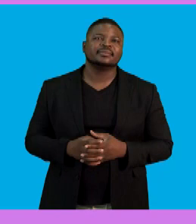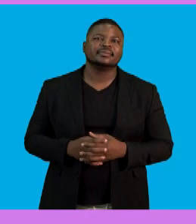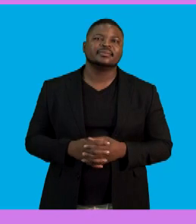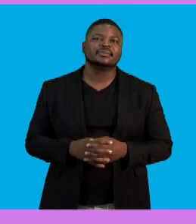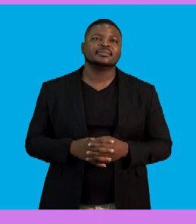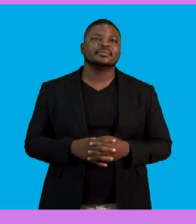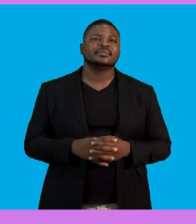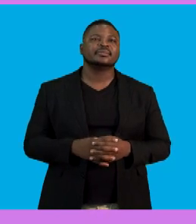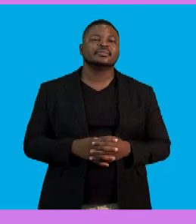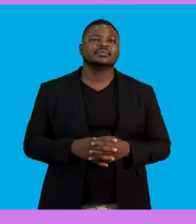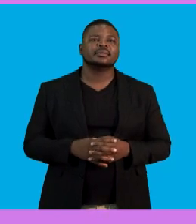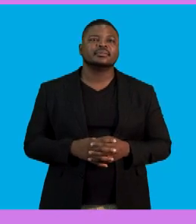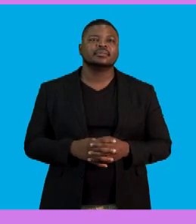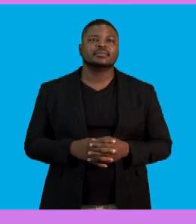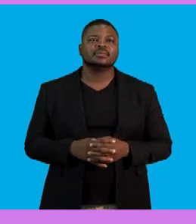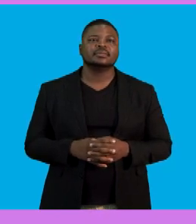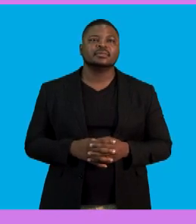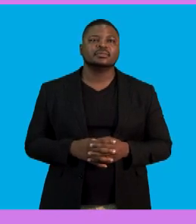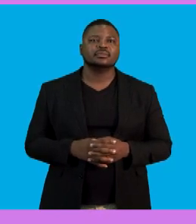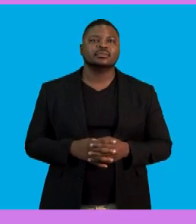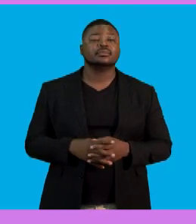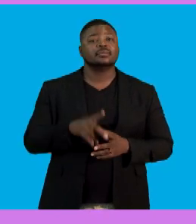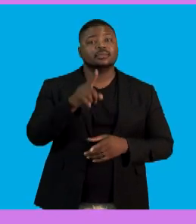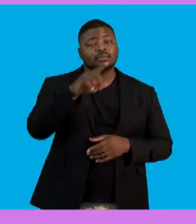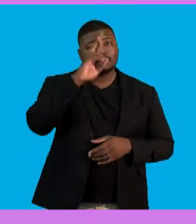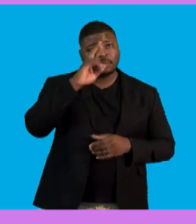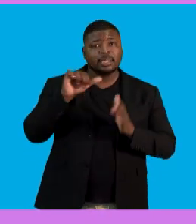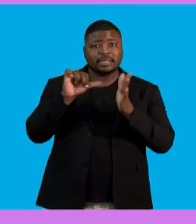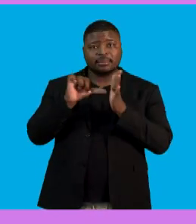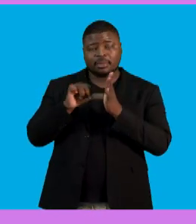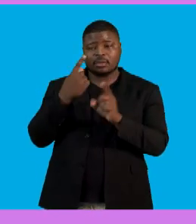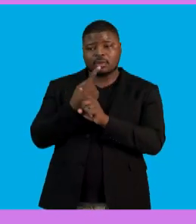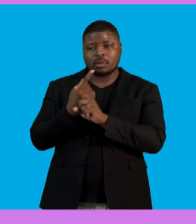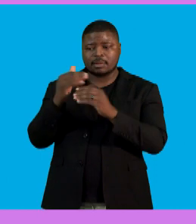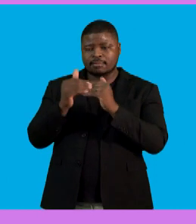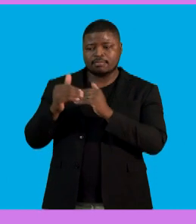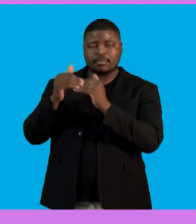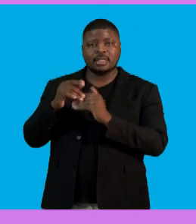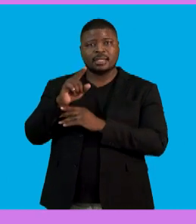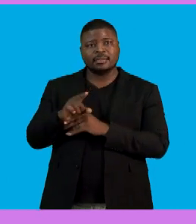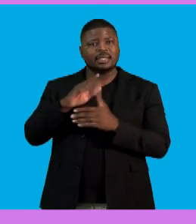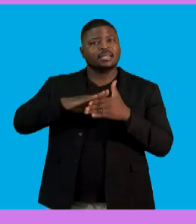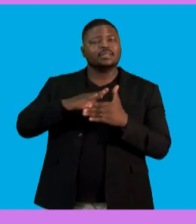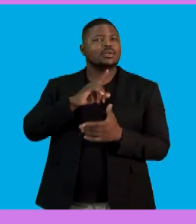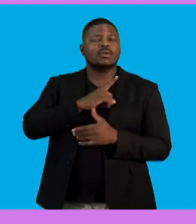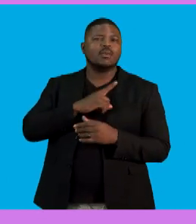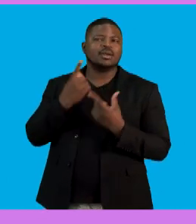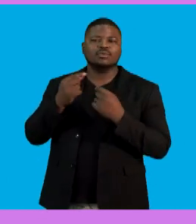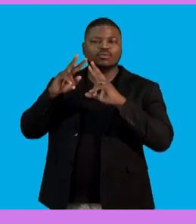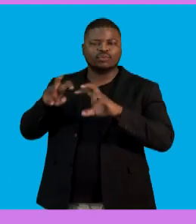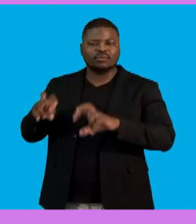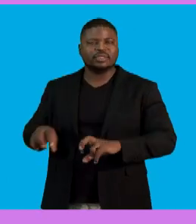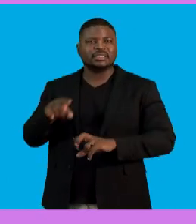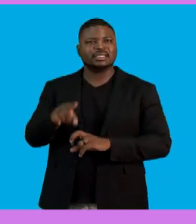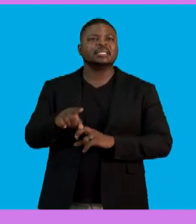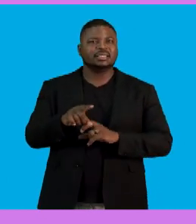see what that's all about. So, it is important that we look carefully at the reason why we're doing the research in order to produce